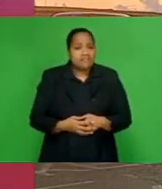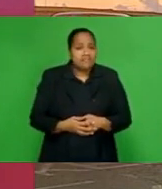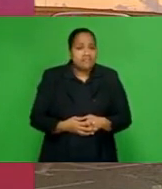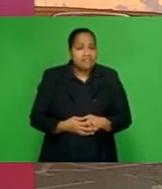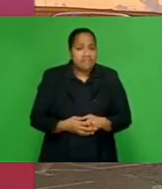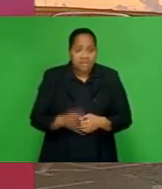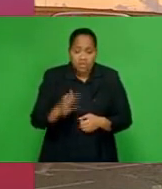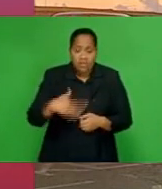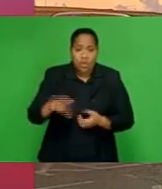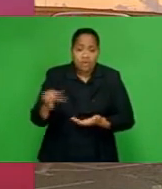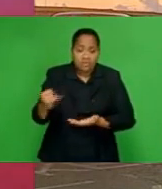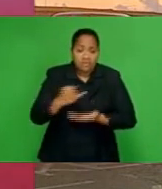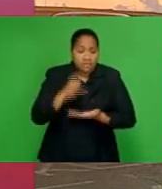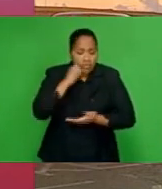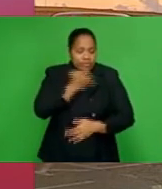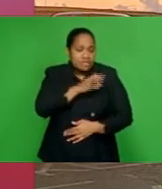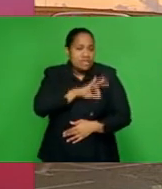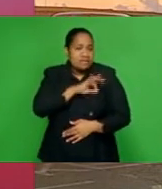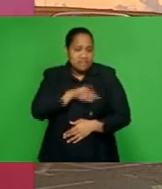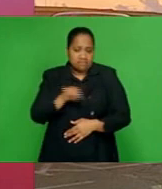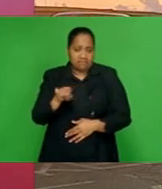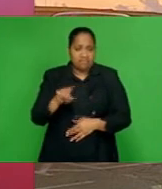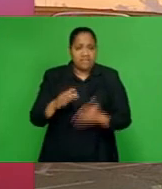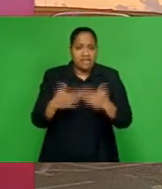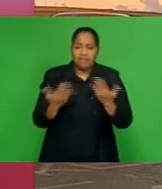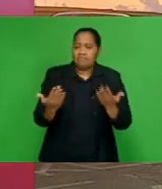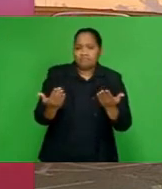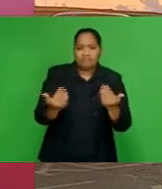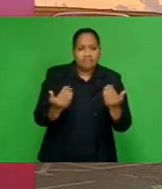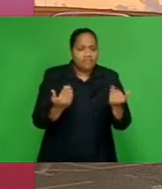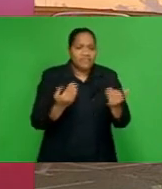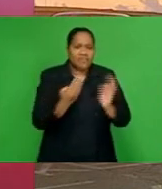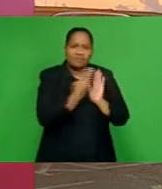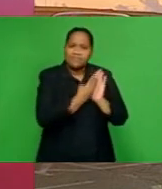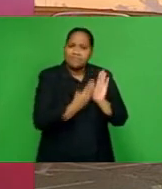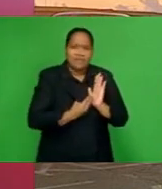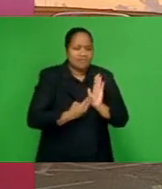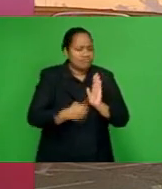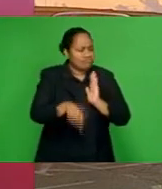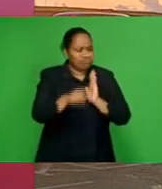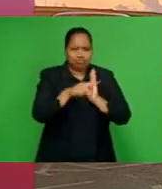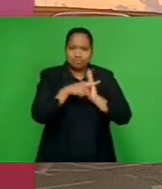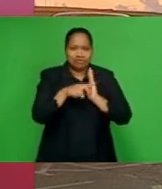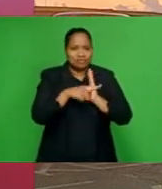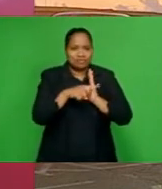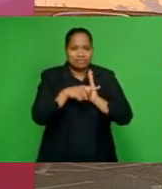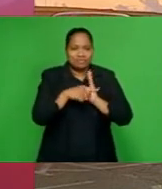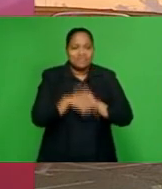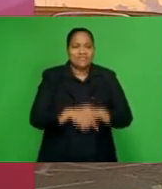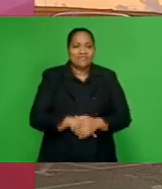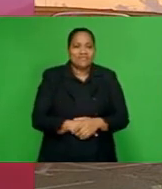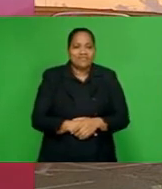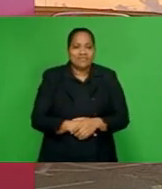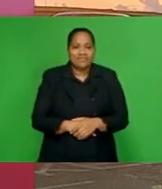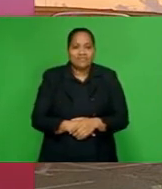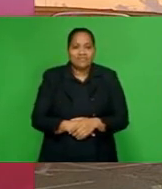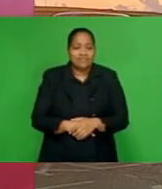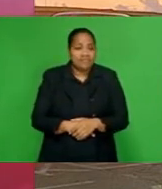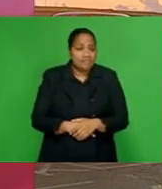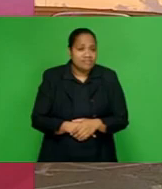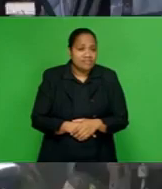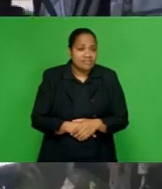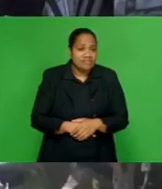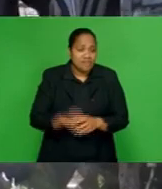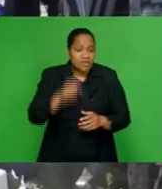to benefit from that. And we welcome this budget very positively, and the nation will start moving